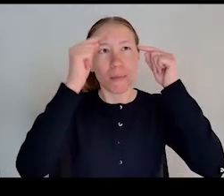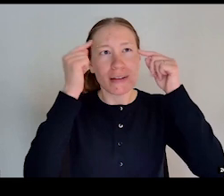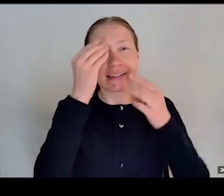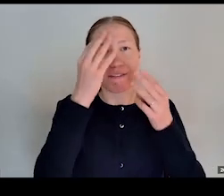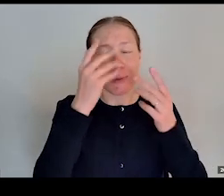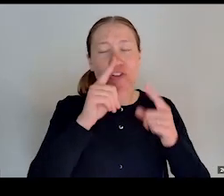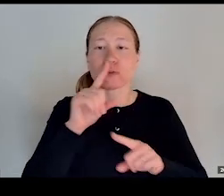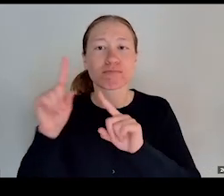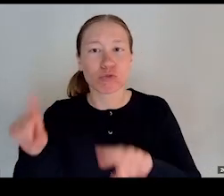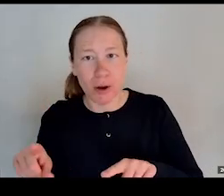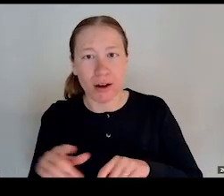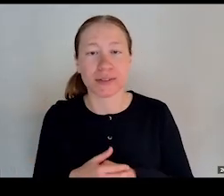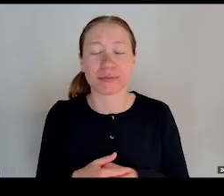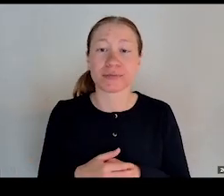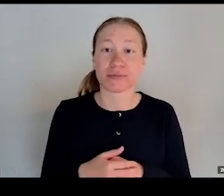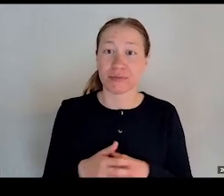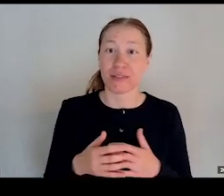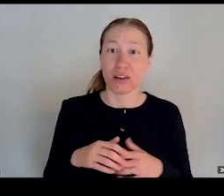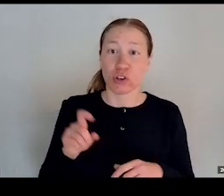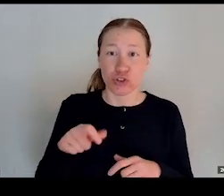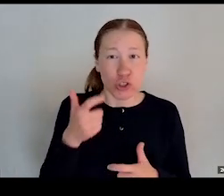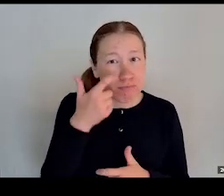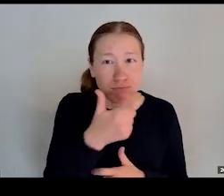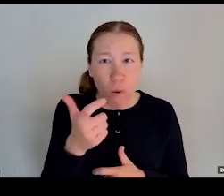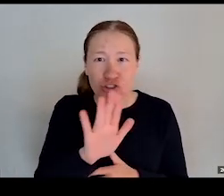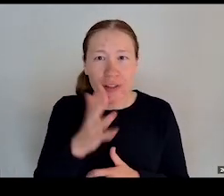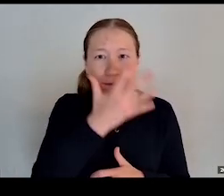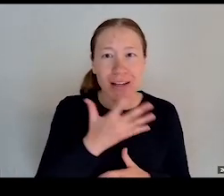attention to what people say versus their facial expression or tone.